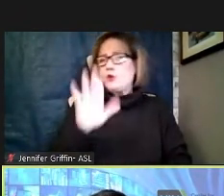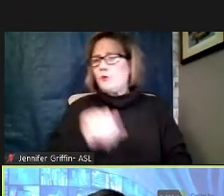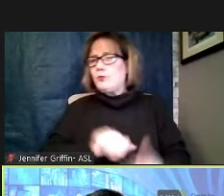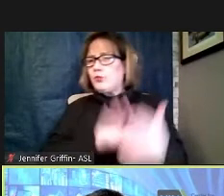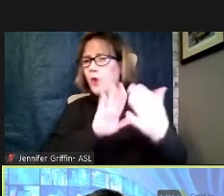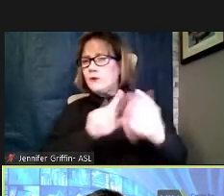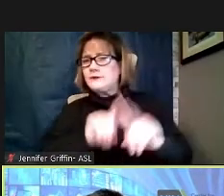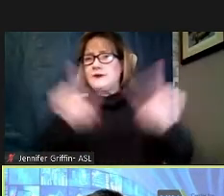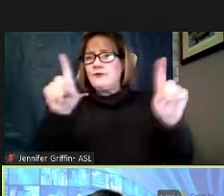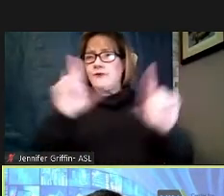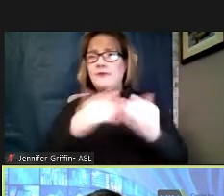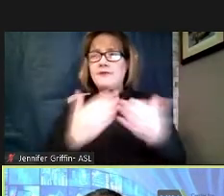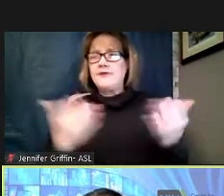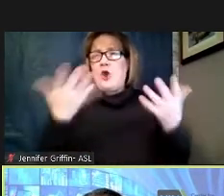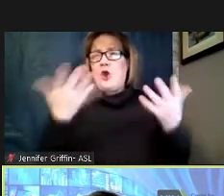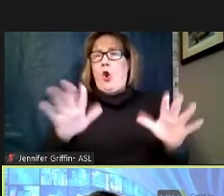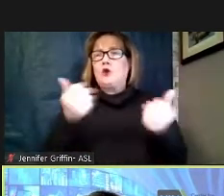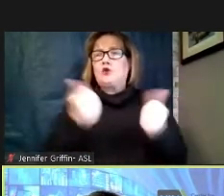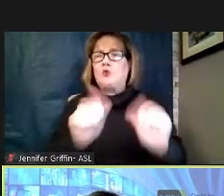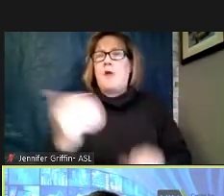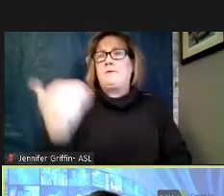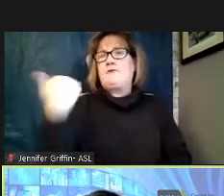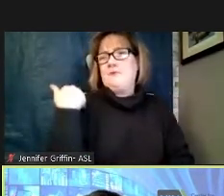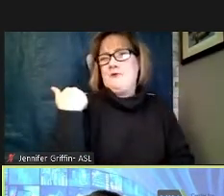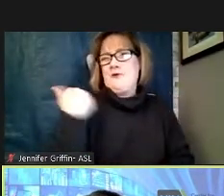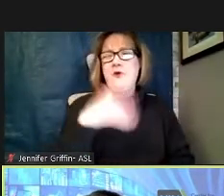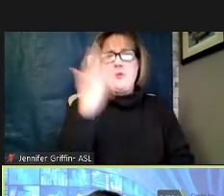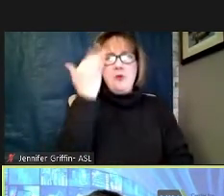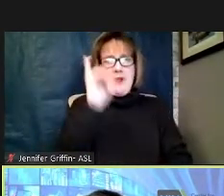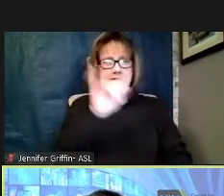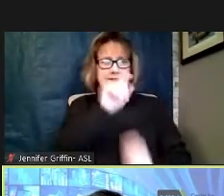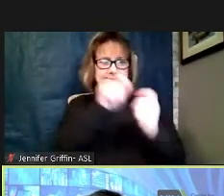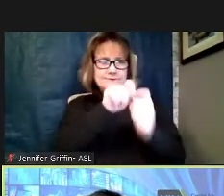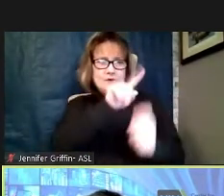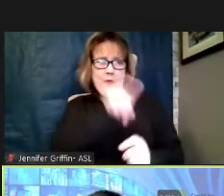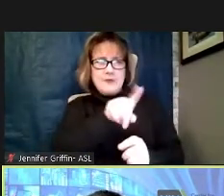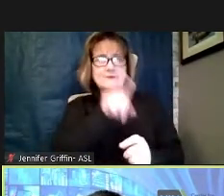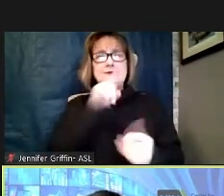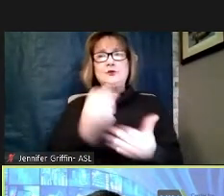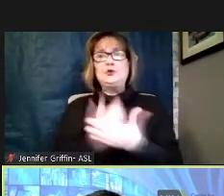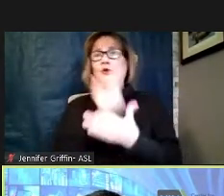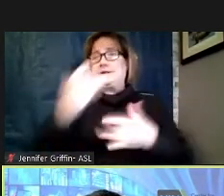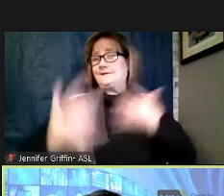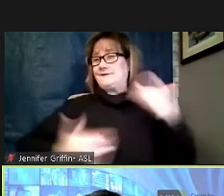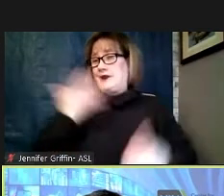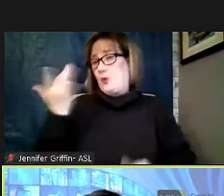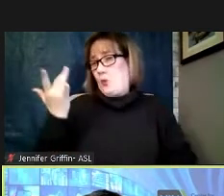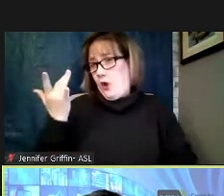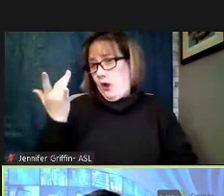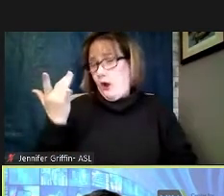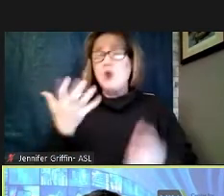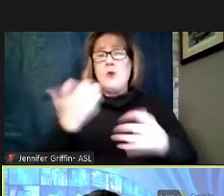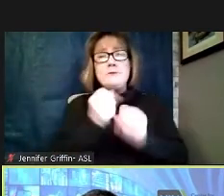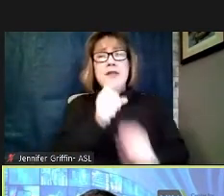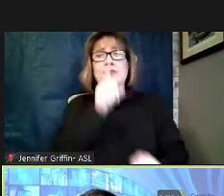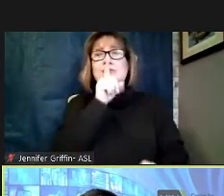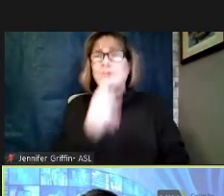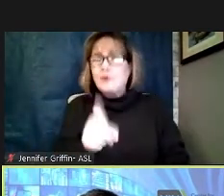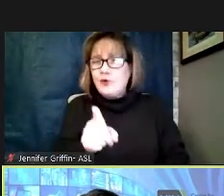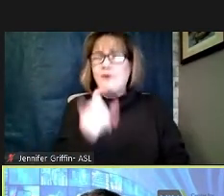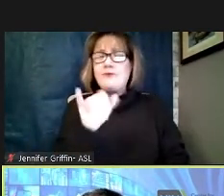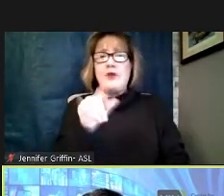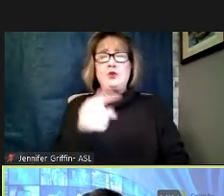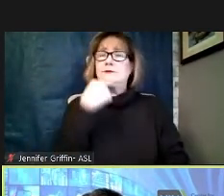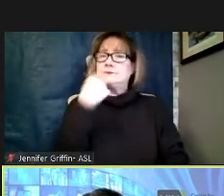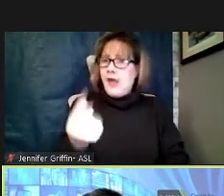than things that have been tried before, why this particular question is exciting. You want to make sure that you are telling